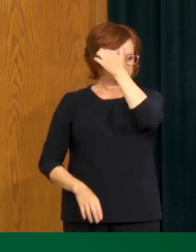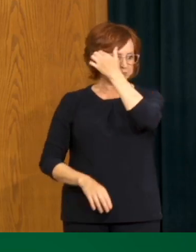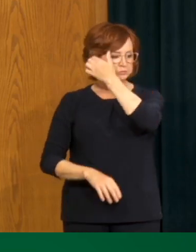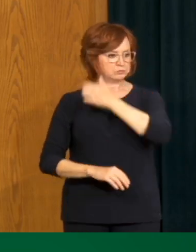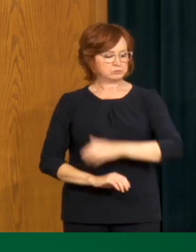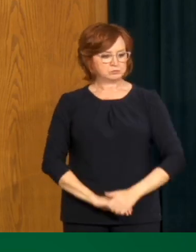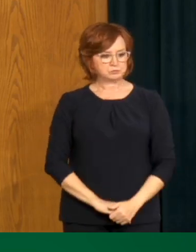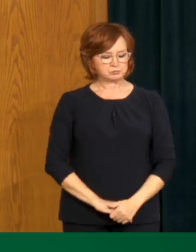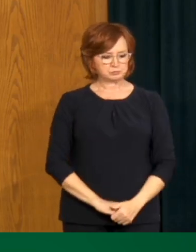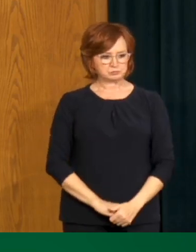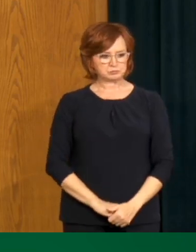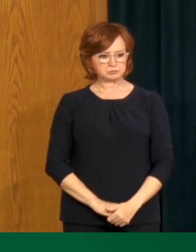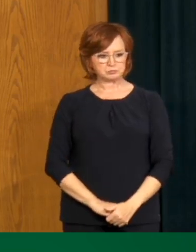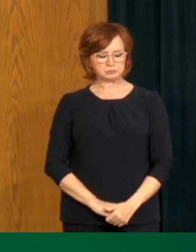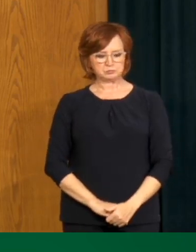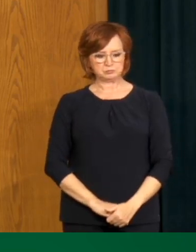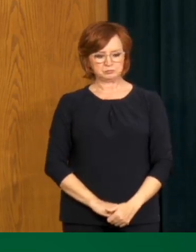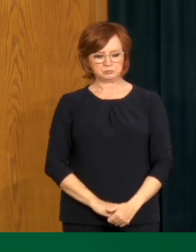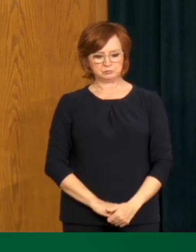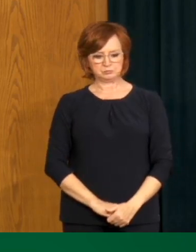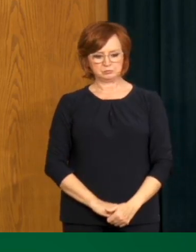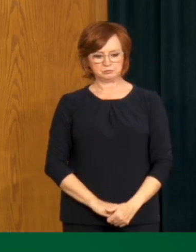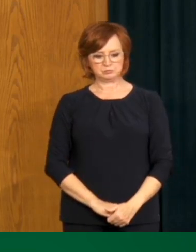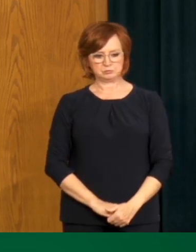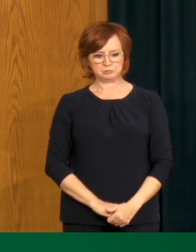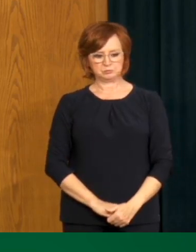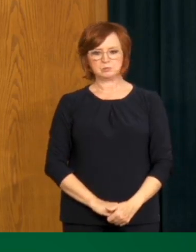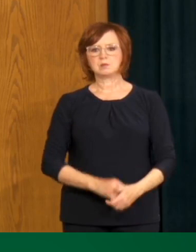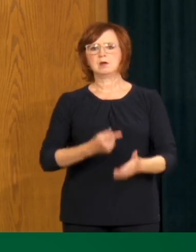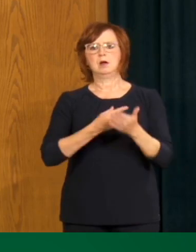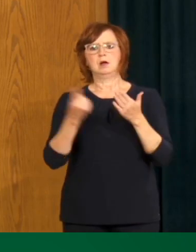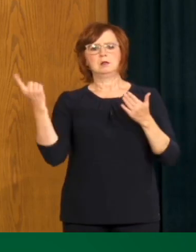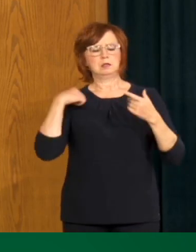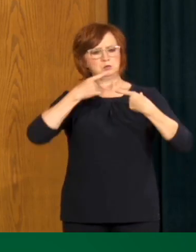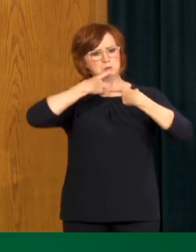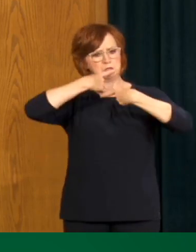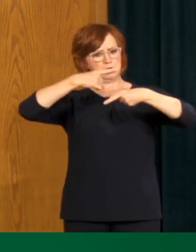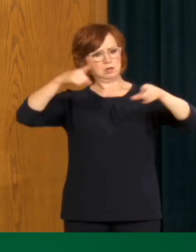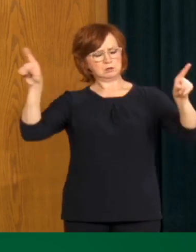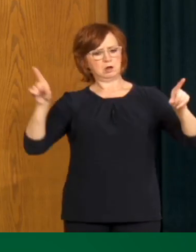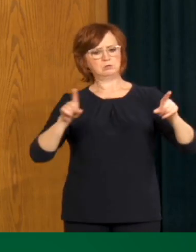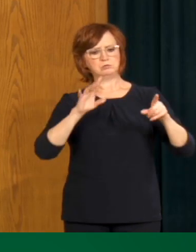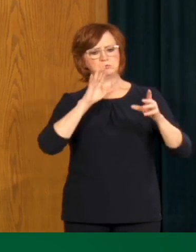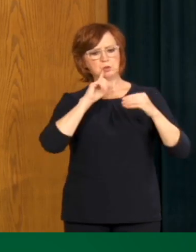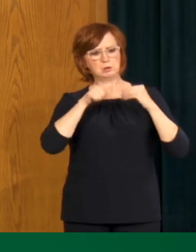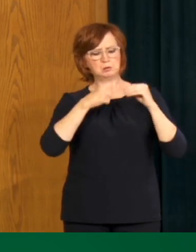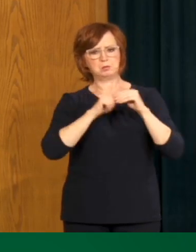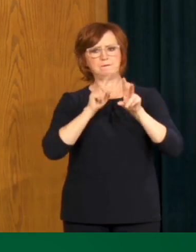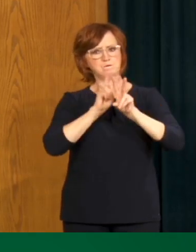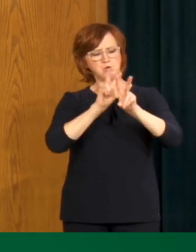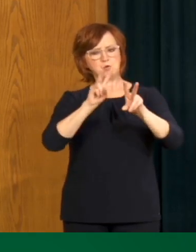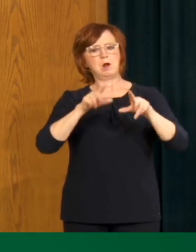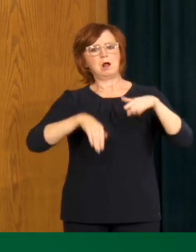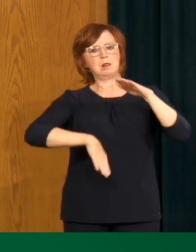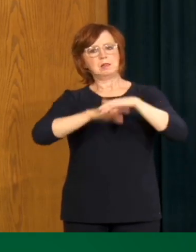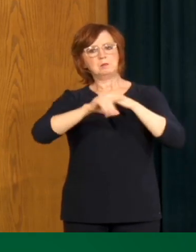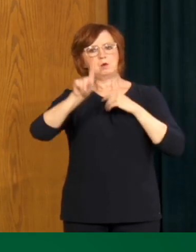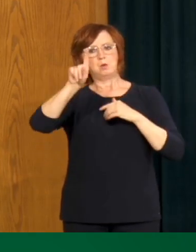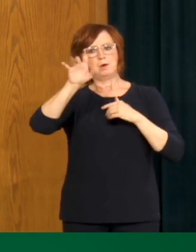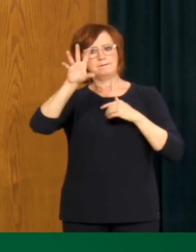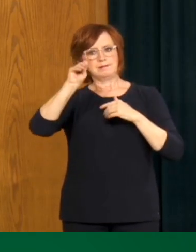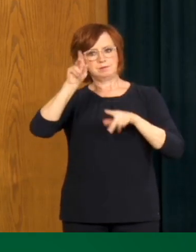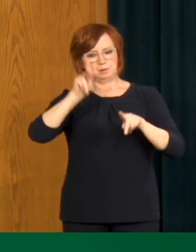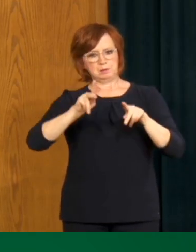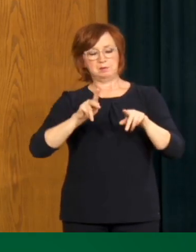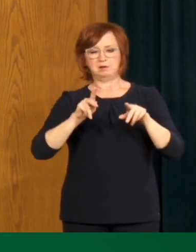new guidelines that will incrementally allow events like funerals to take place with as many as 150 people. Now, that was the same day